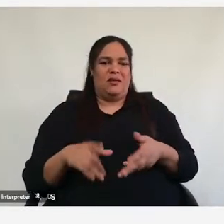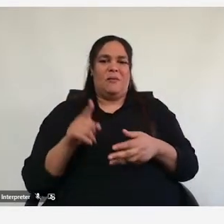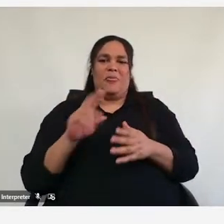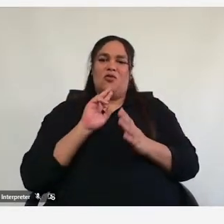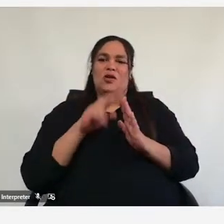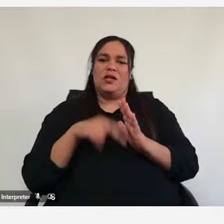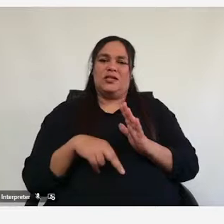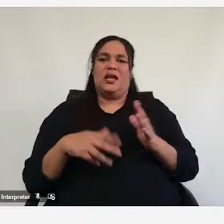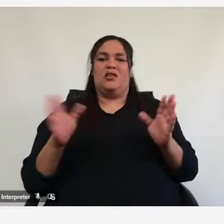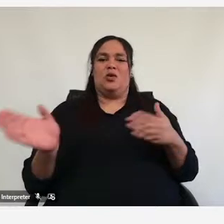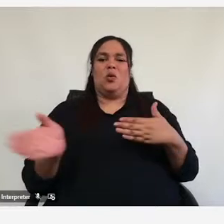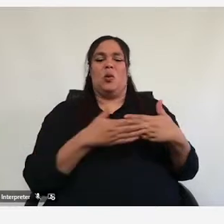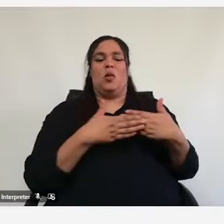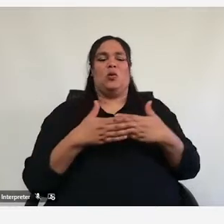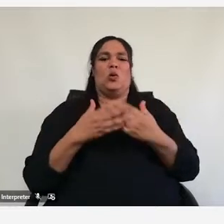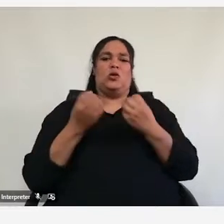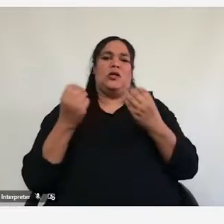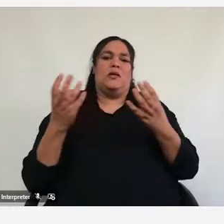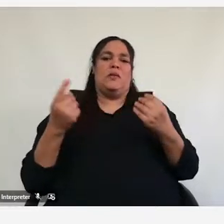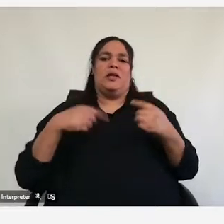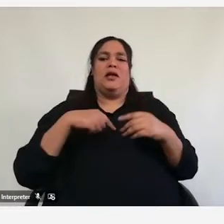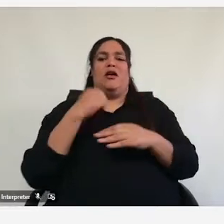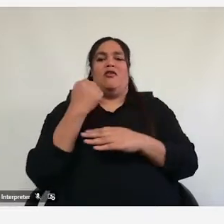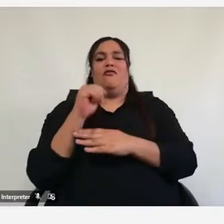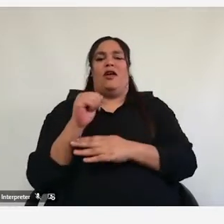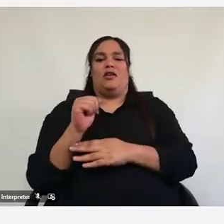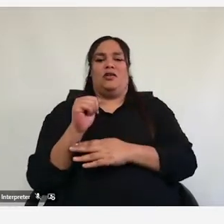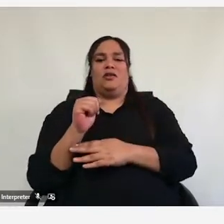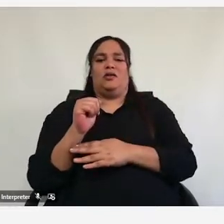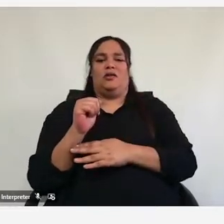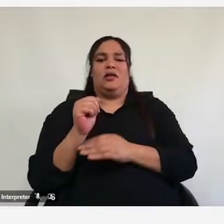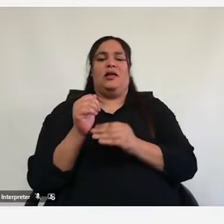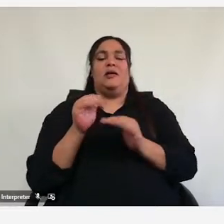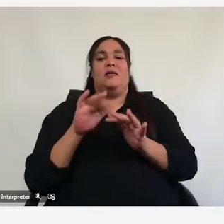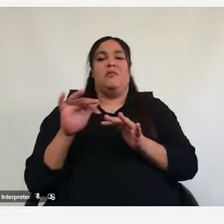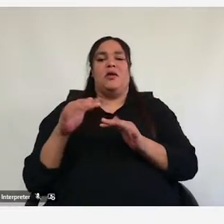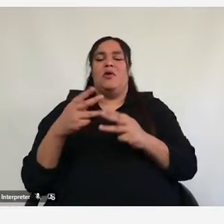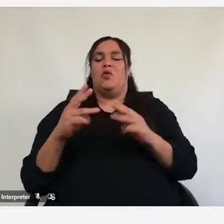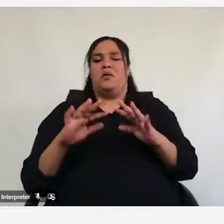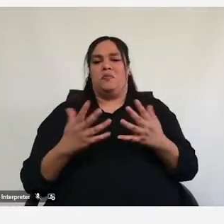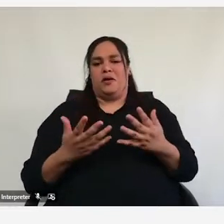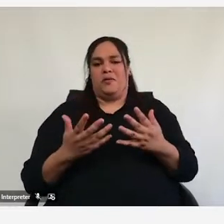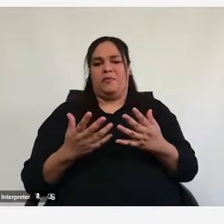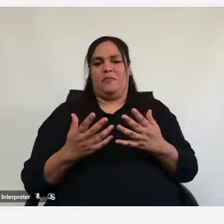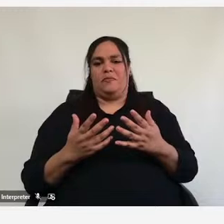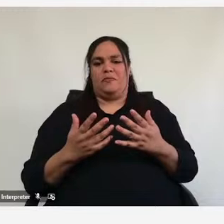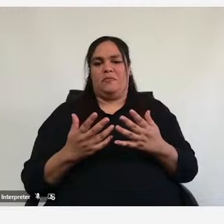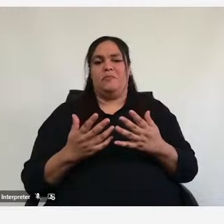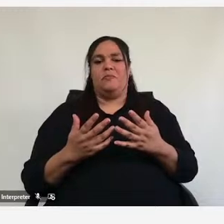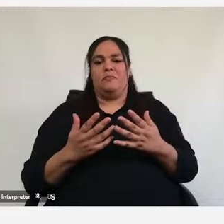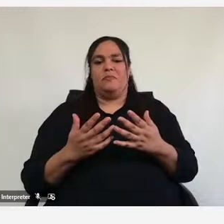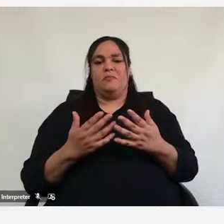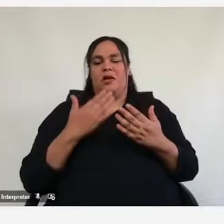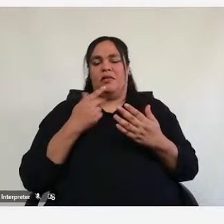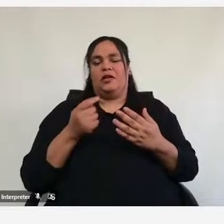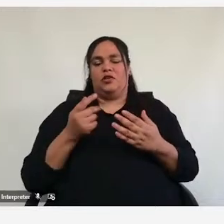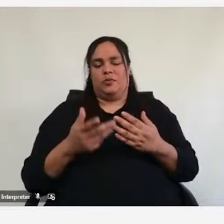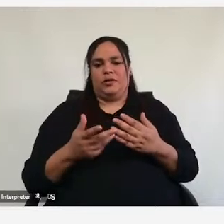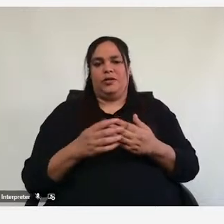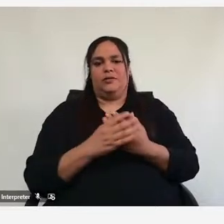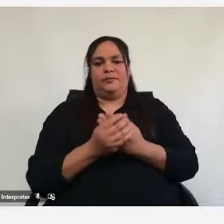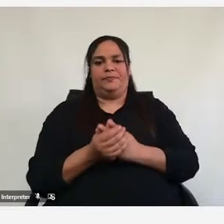in the closure of many of our factories, leaving our people unemployed. Honourable Maria, your time has expired. Thank you, You can Speaker.